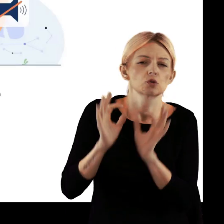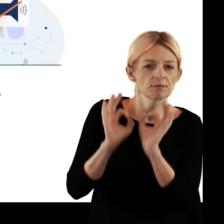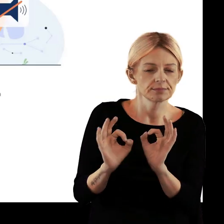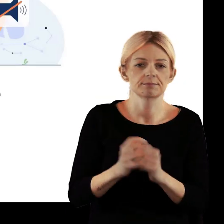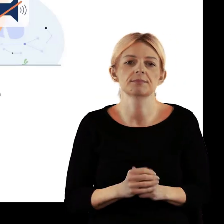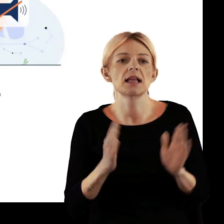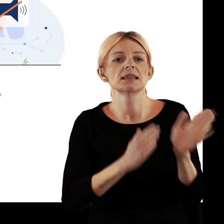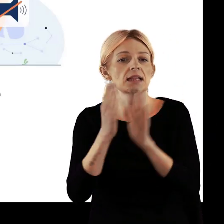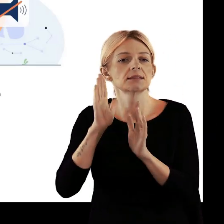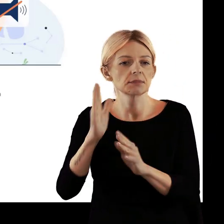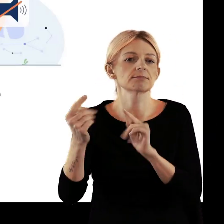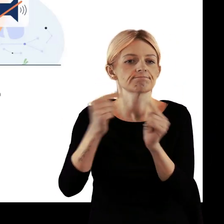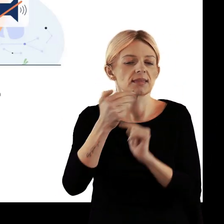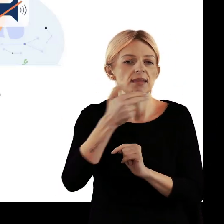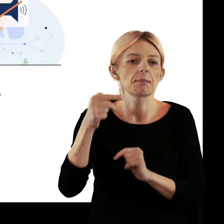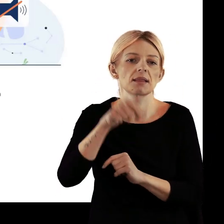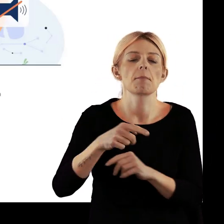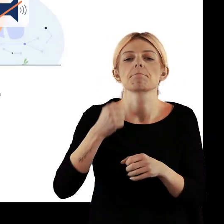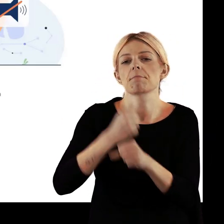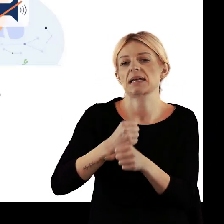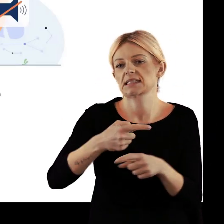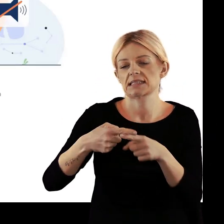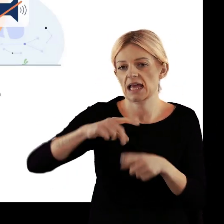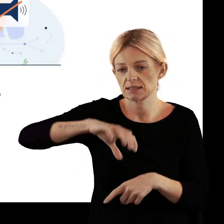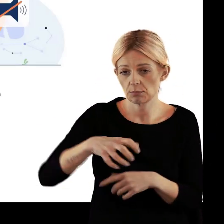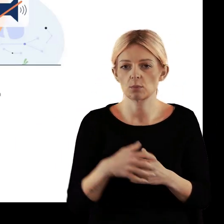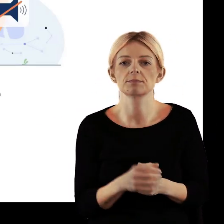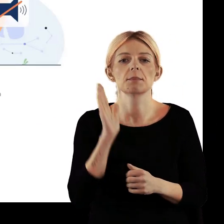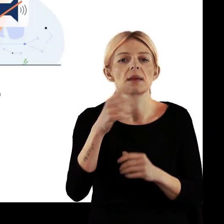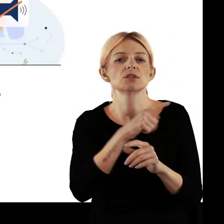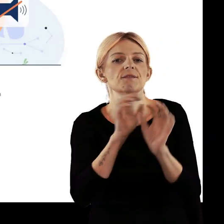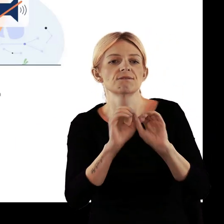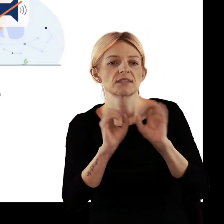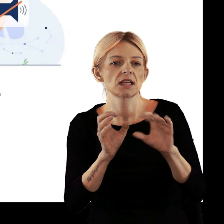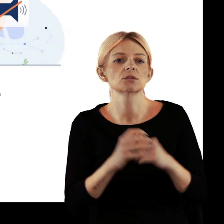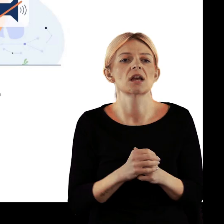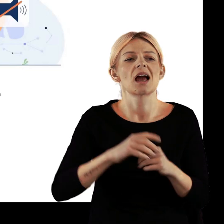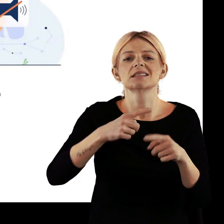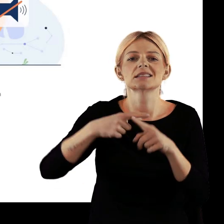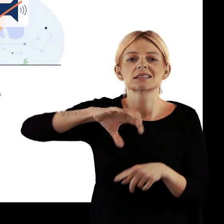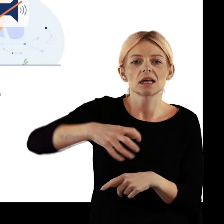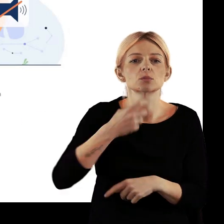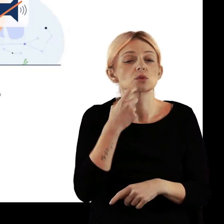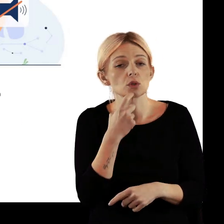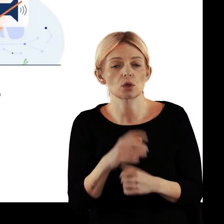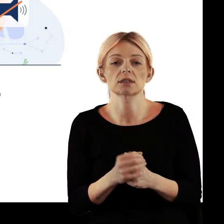team is, and in the final part, we'll talk about group roles according to